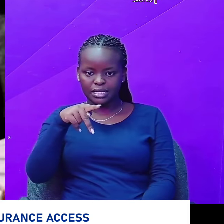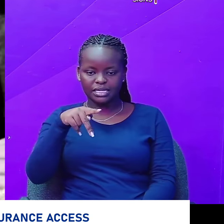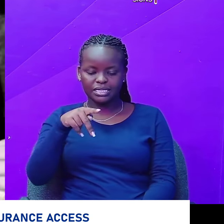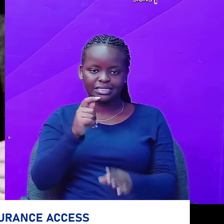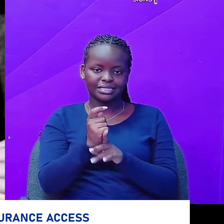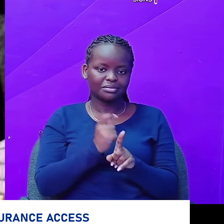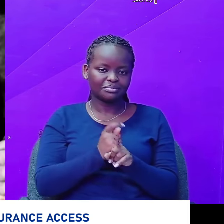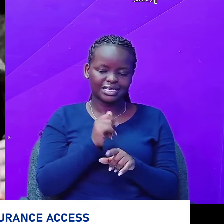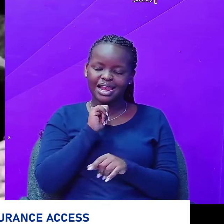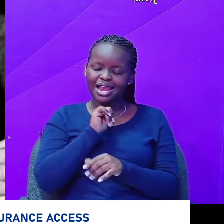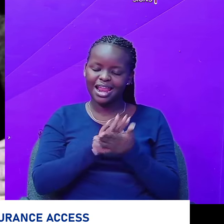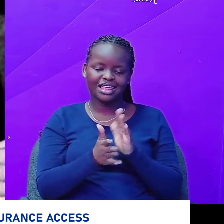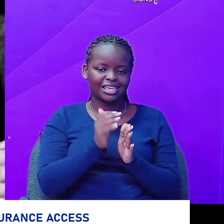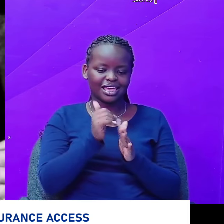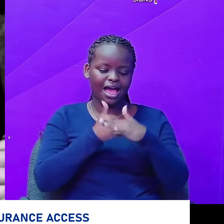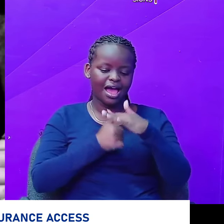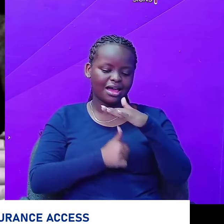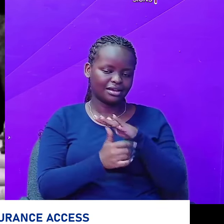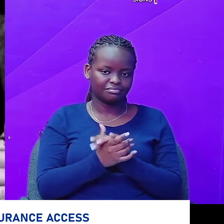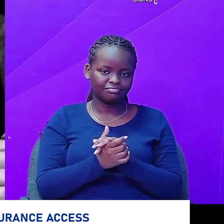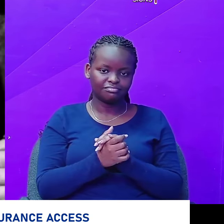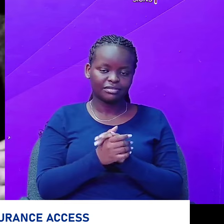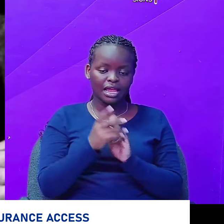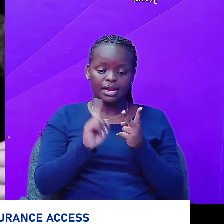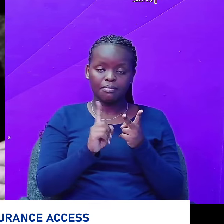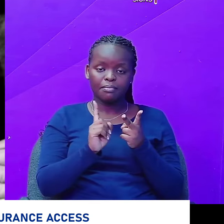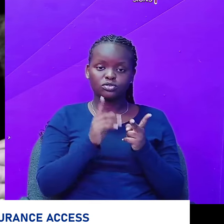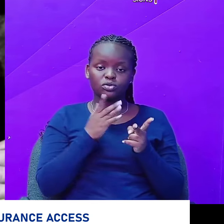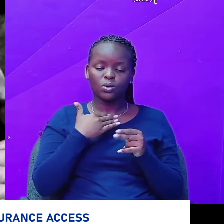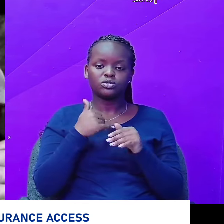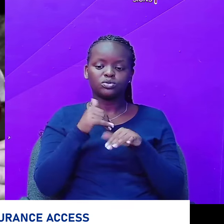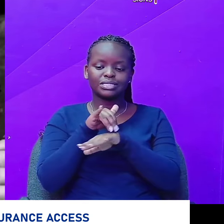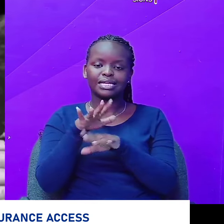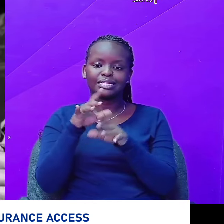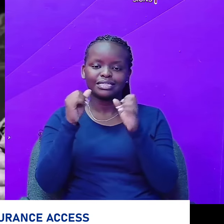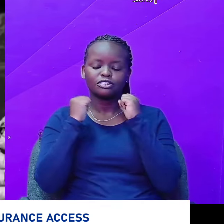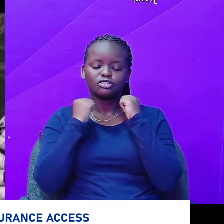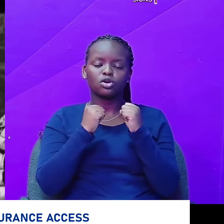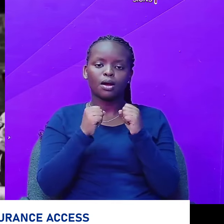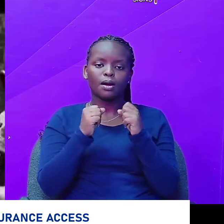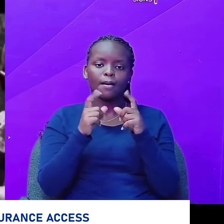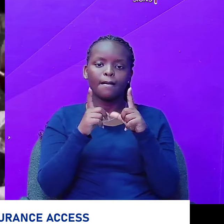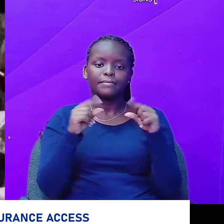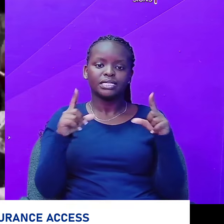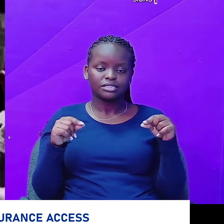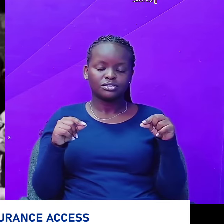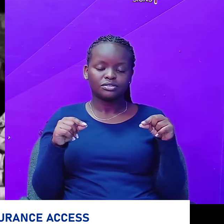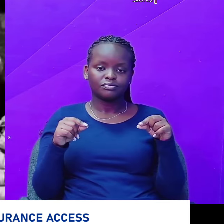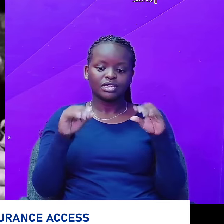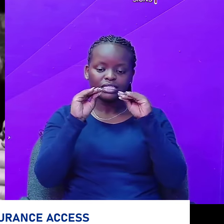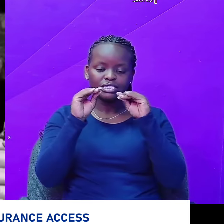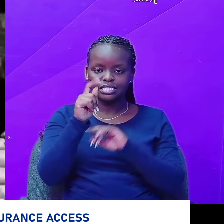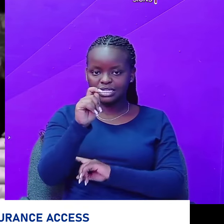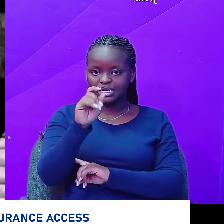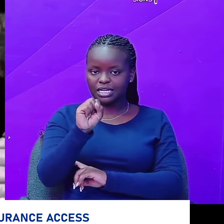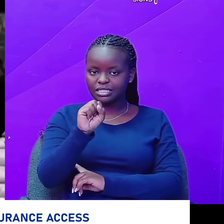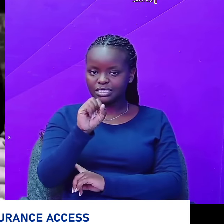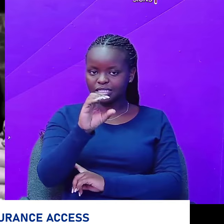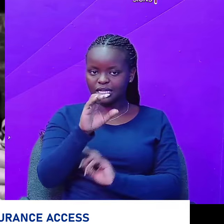that. Number two, I want to also to send this message, a very strong wave, to the Teacher Service Commission and the